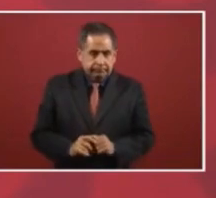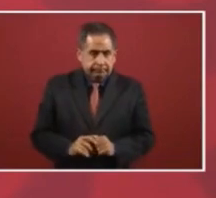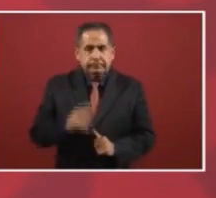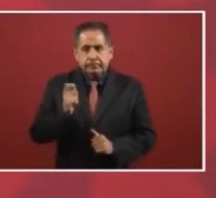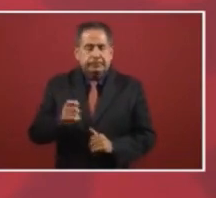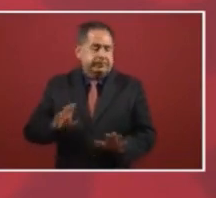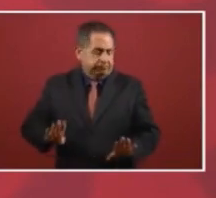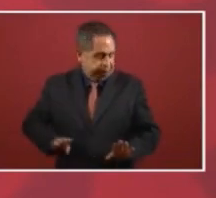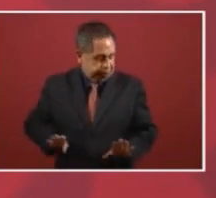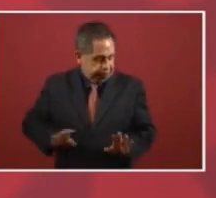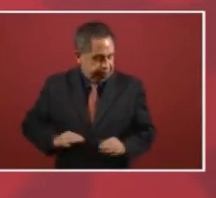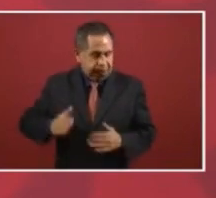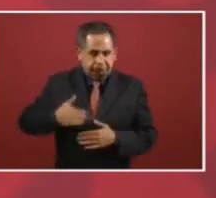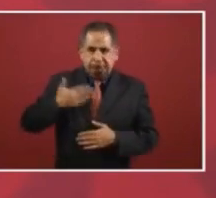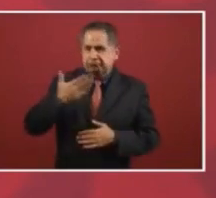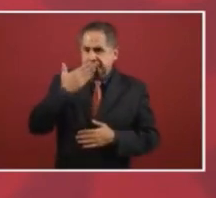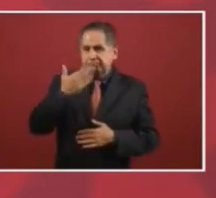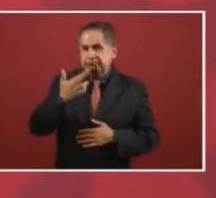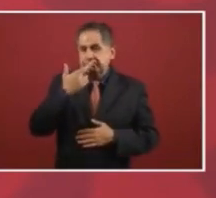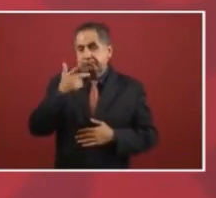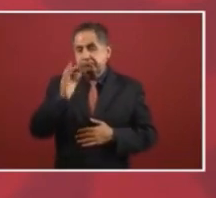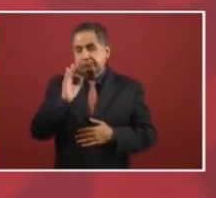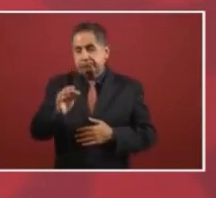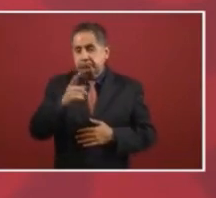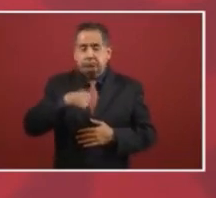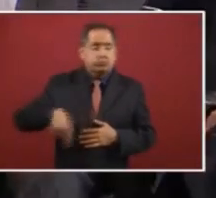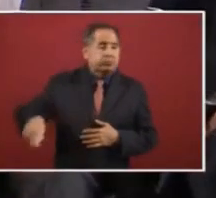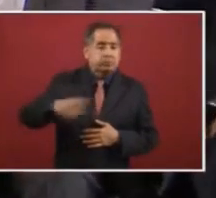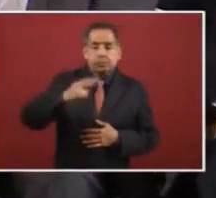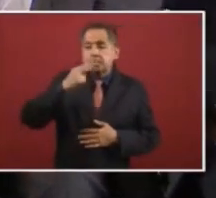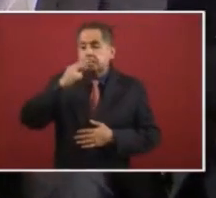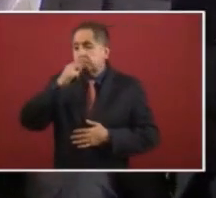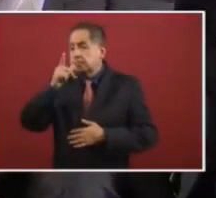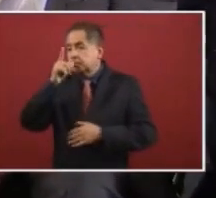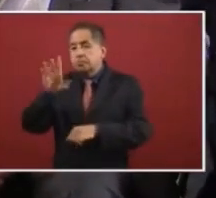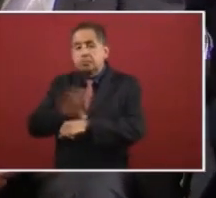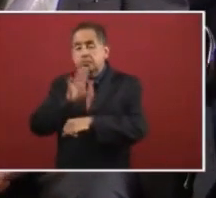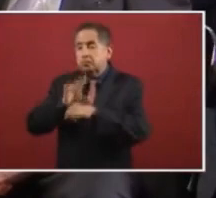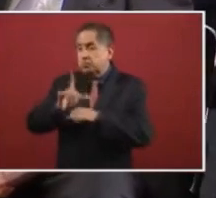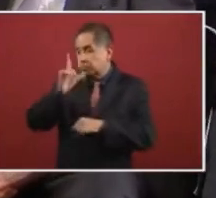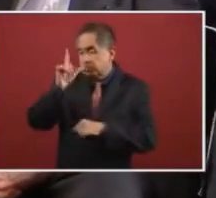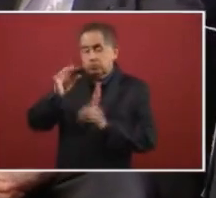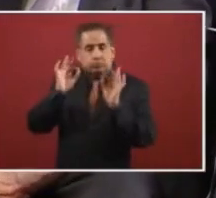means it will benefit the users,